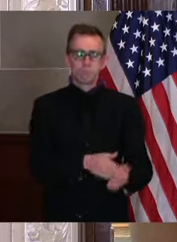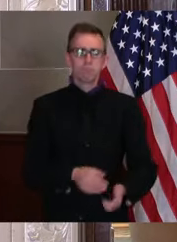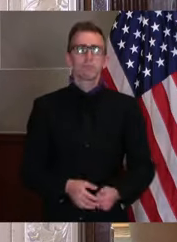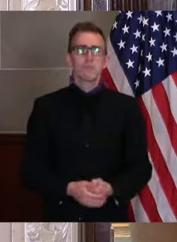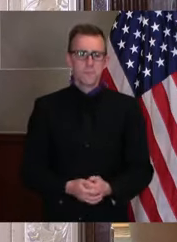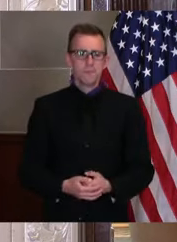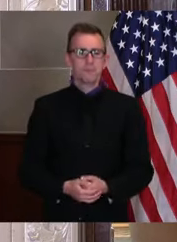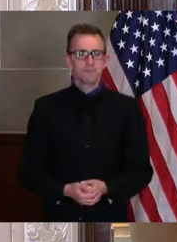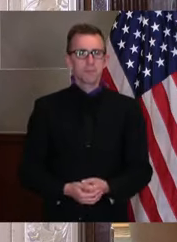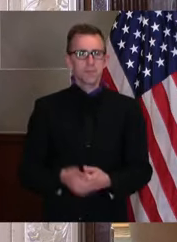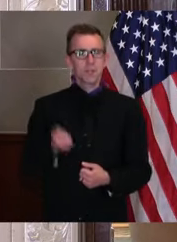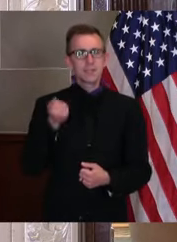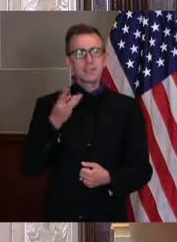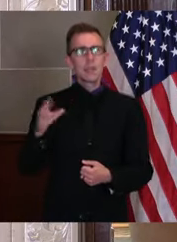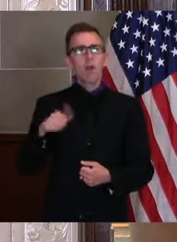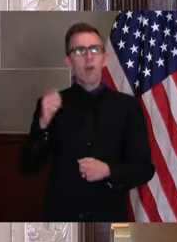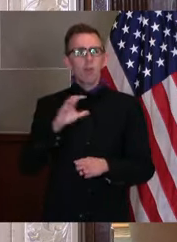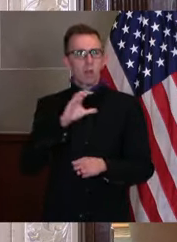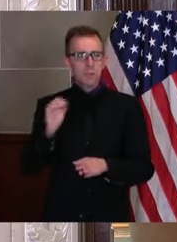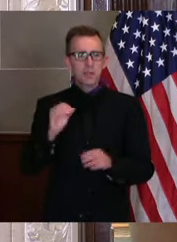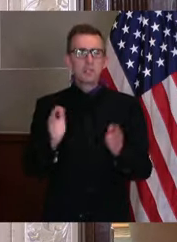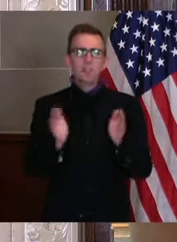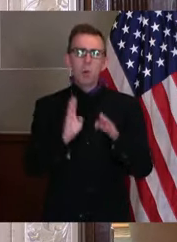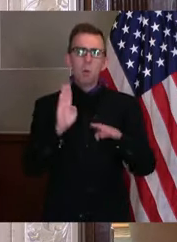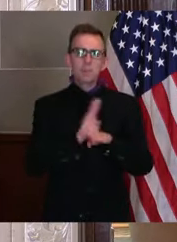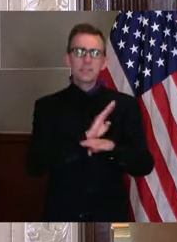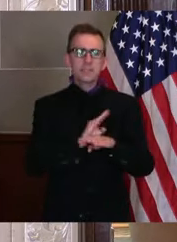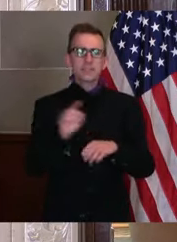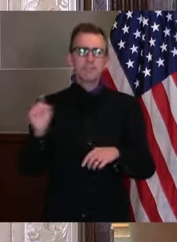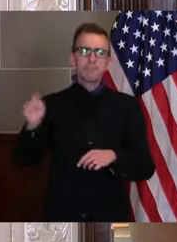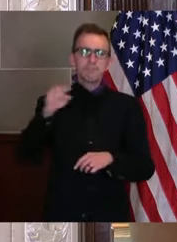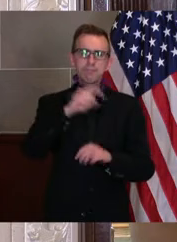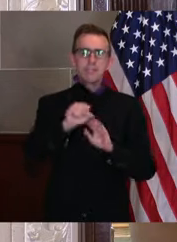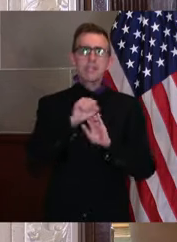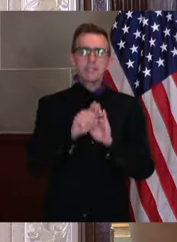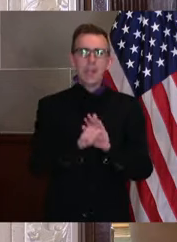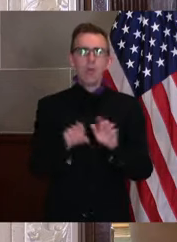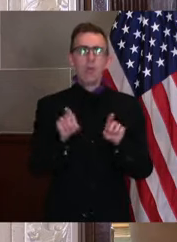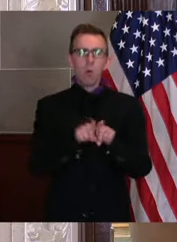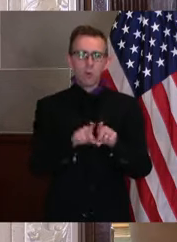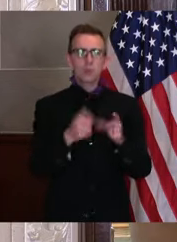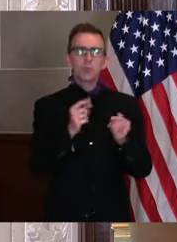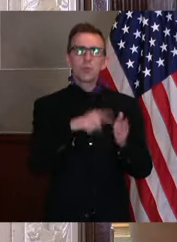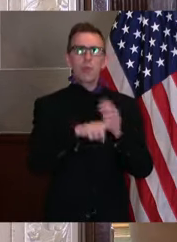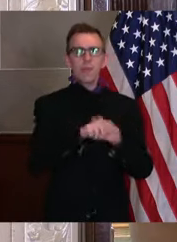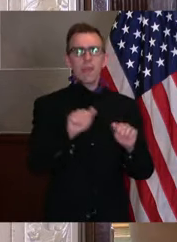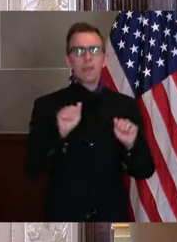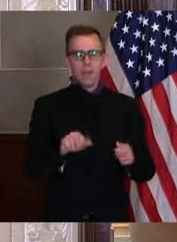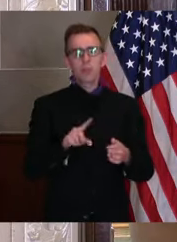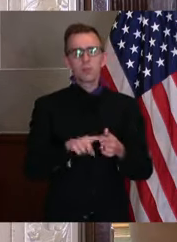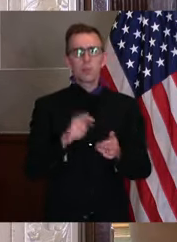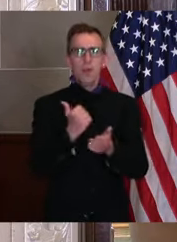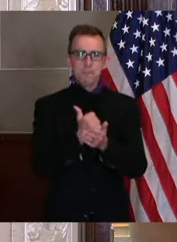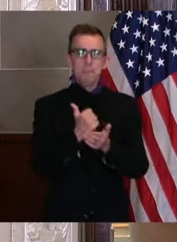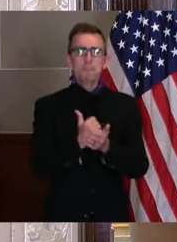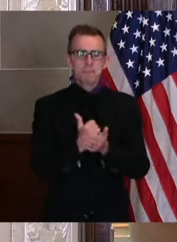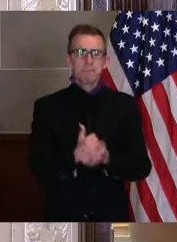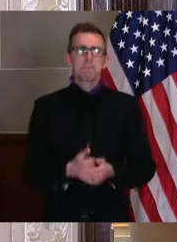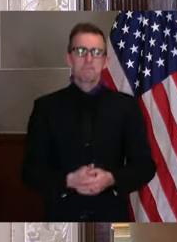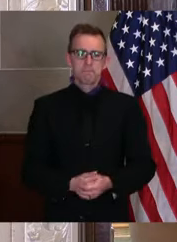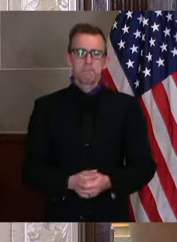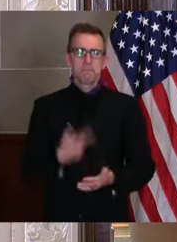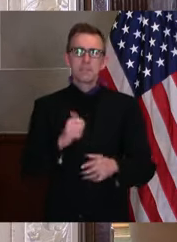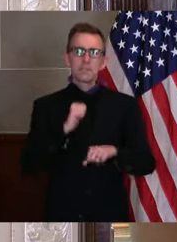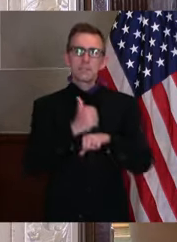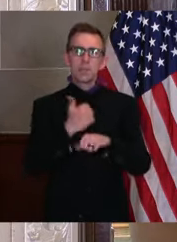Many other companies and small businesses across the state have also stepped up to assist and implement new health and safety